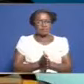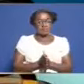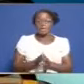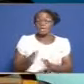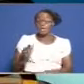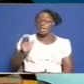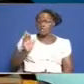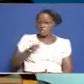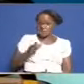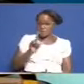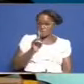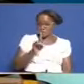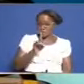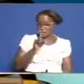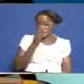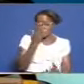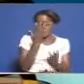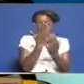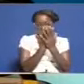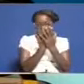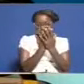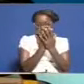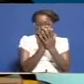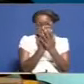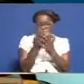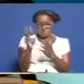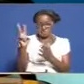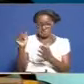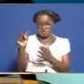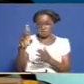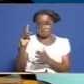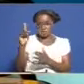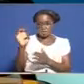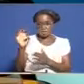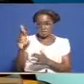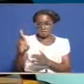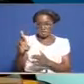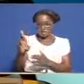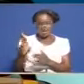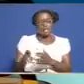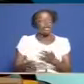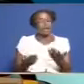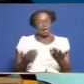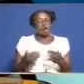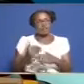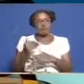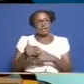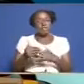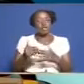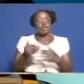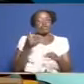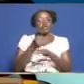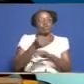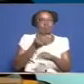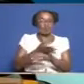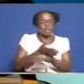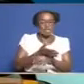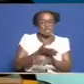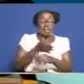Nyamohanga, the prison warder believed to be behind a job scam syndicate, has surrendered to the Directorate of